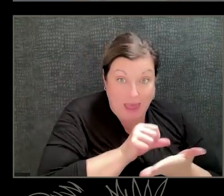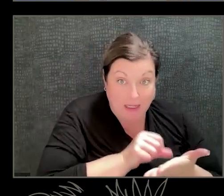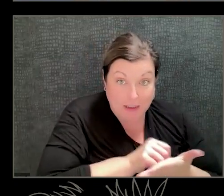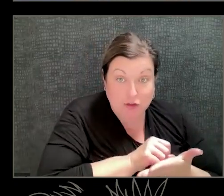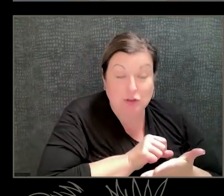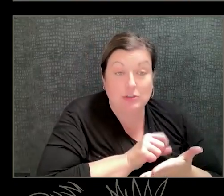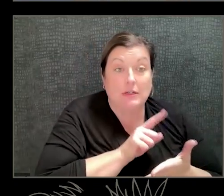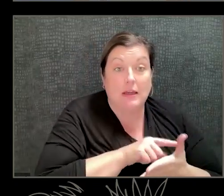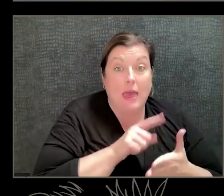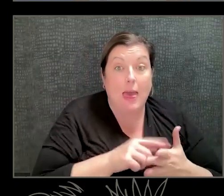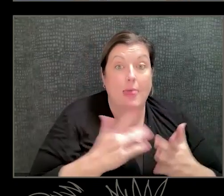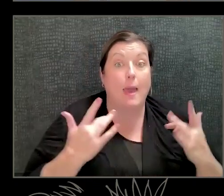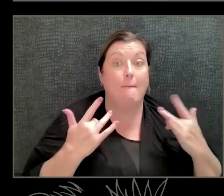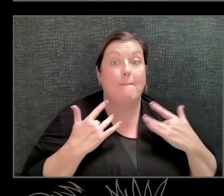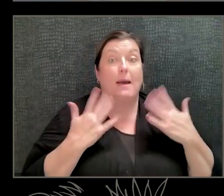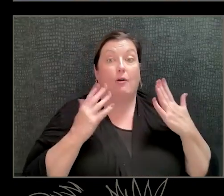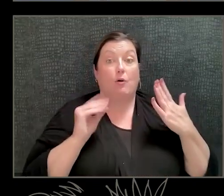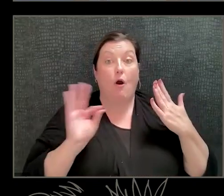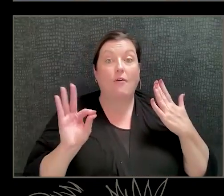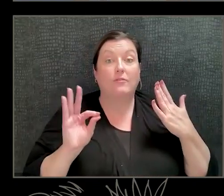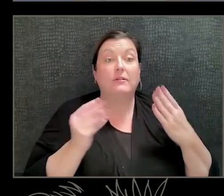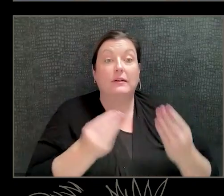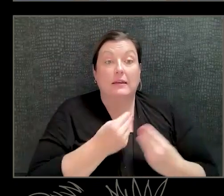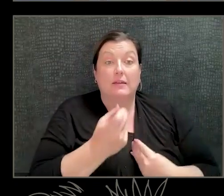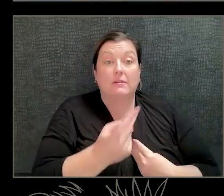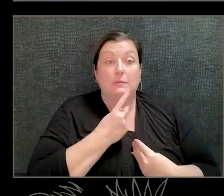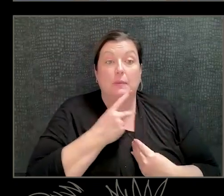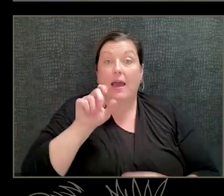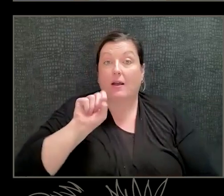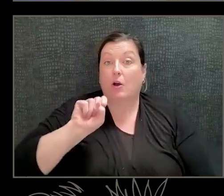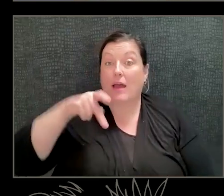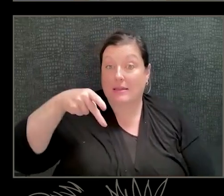then just back off and give us back our SPA.